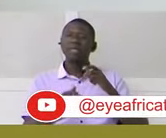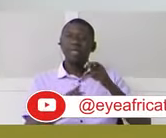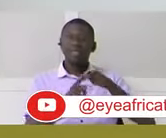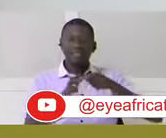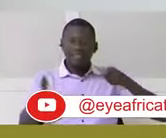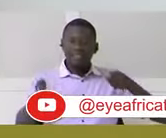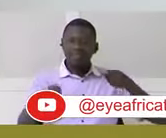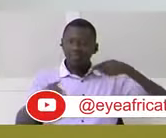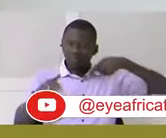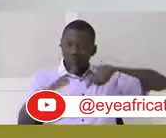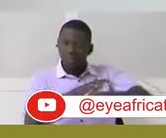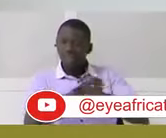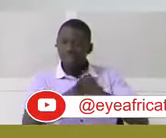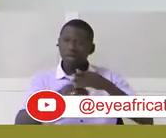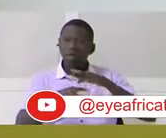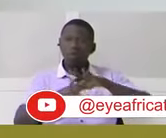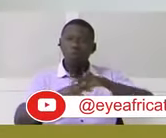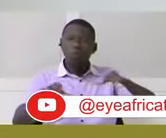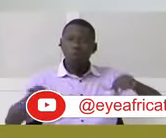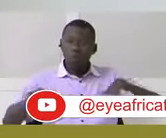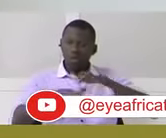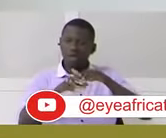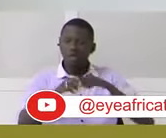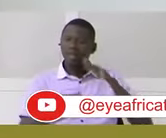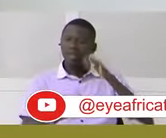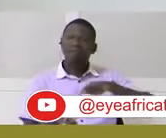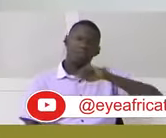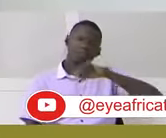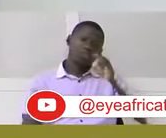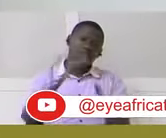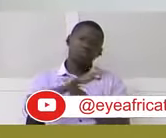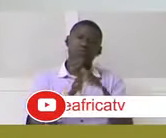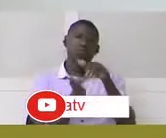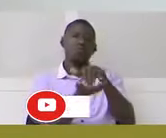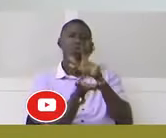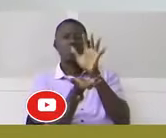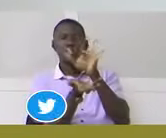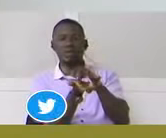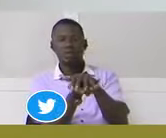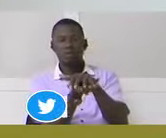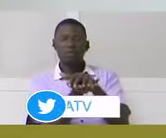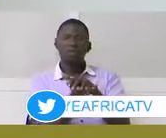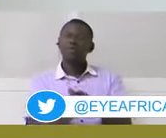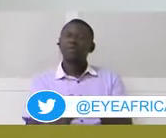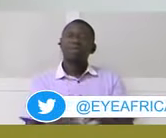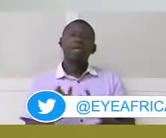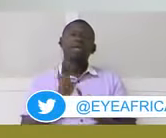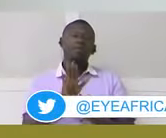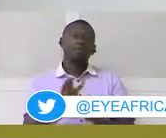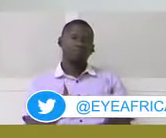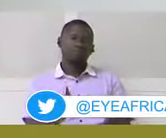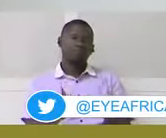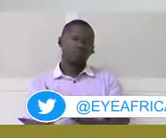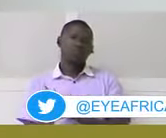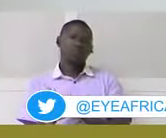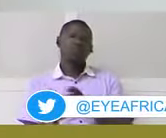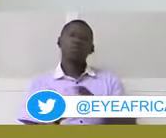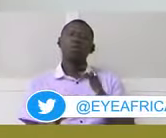It's a never turn to a crocodile. No matter how long foreigners stay in our country,